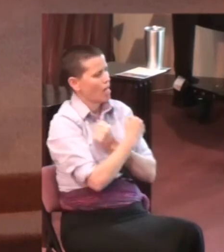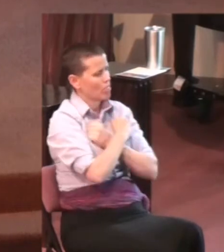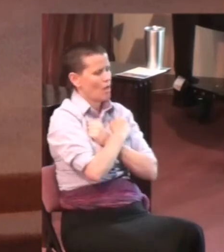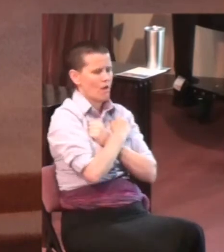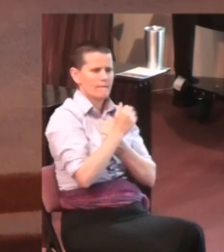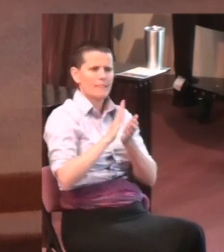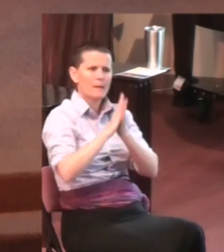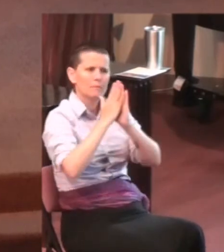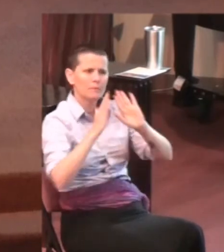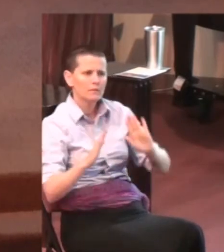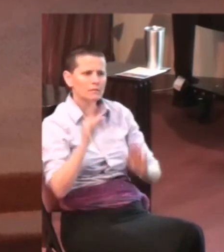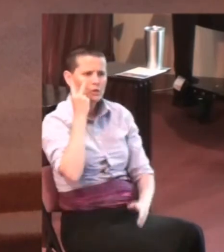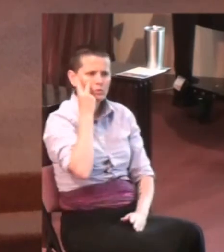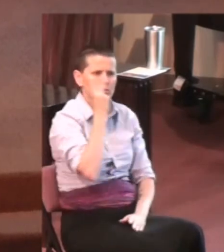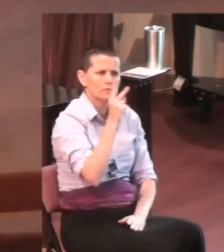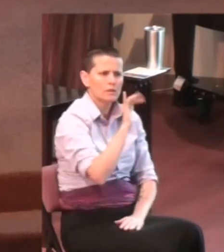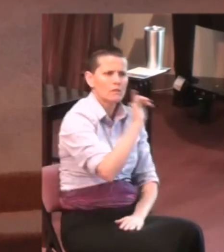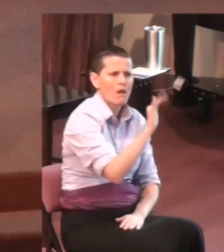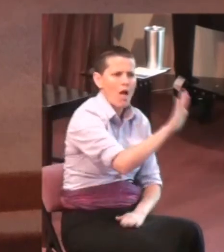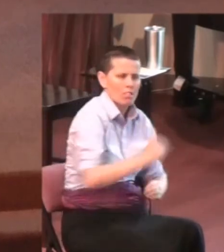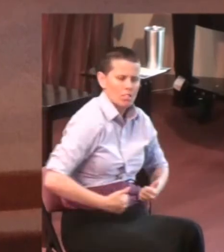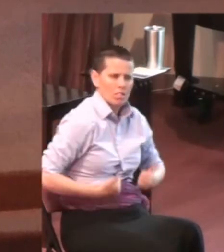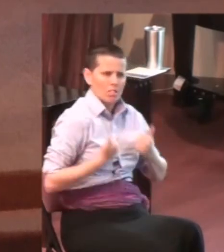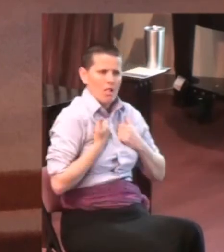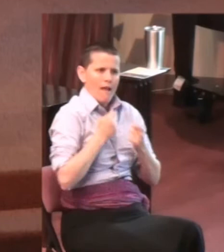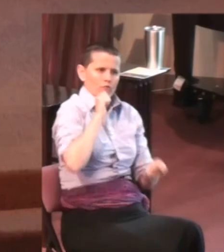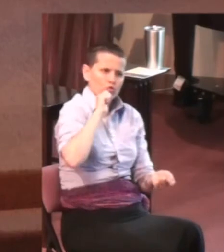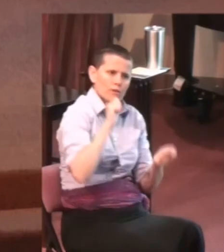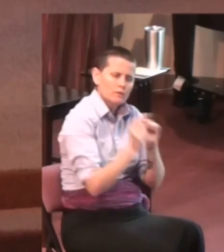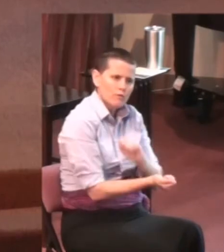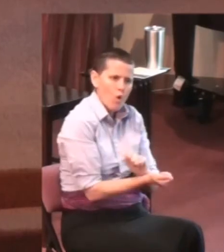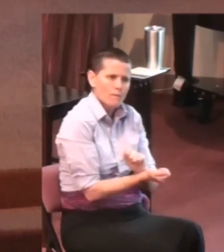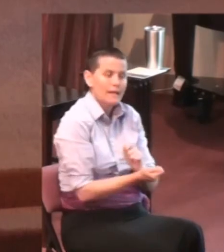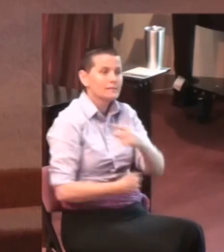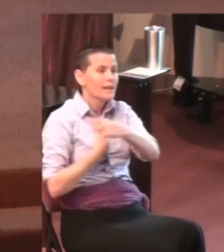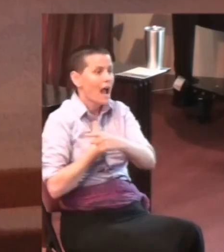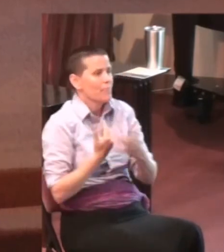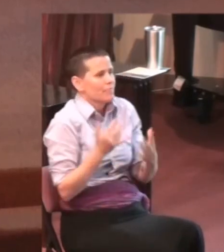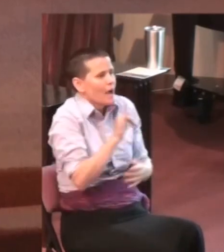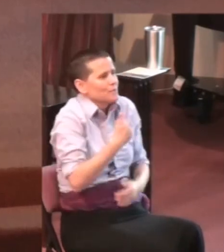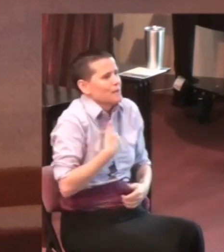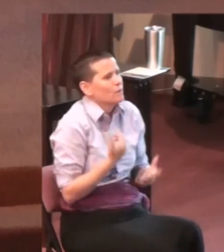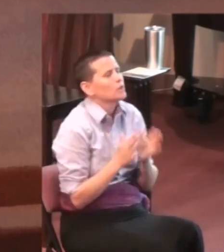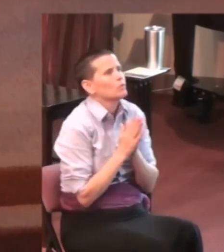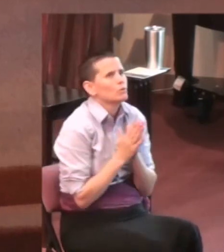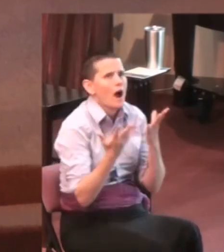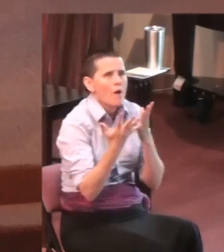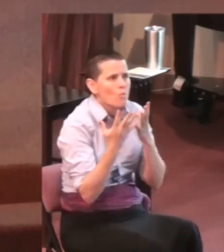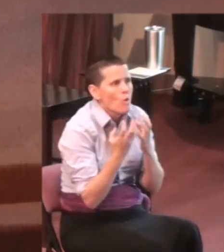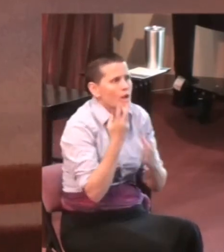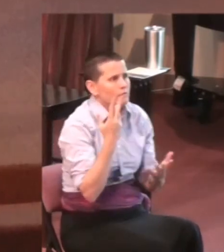say, oh God, I want the front row seat. That's why I'm here today, because I got to see lives